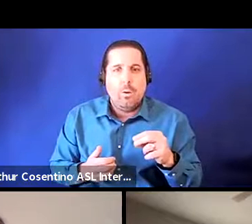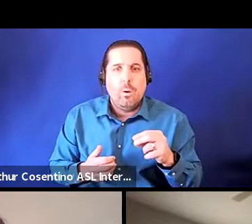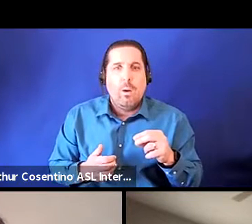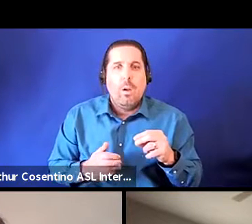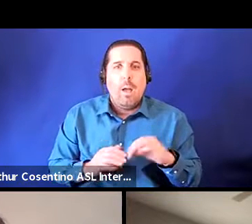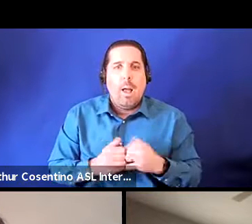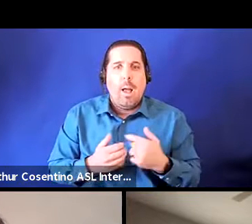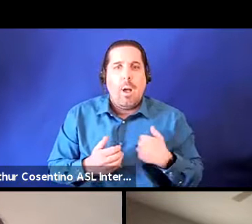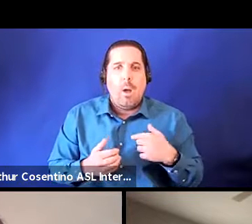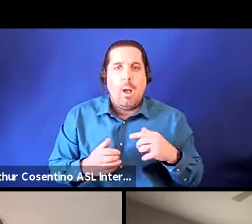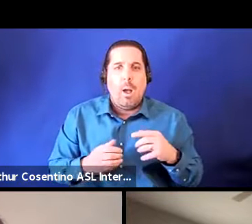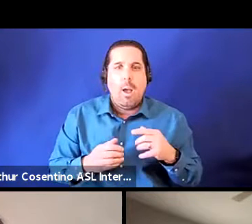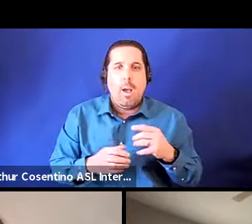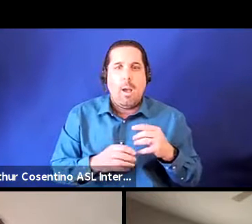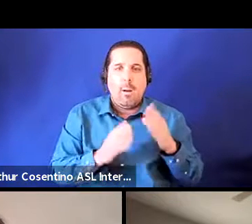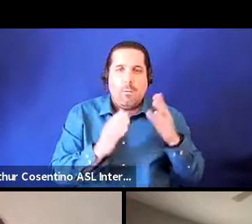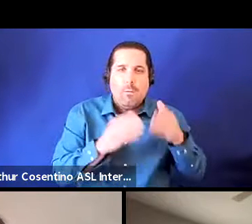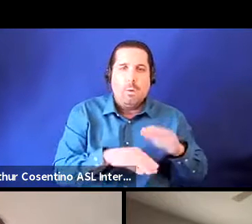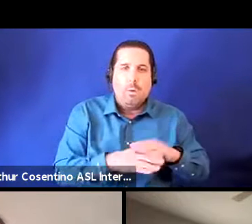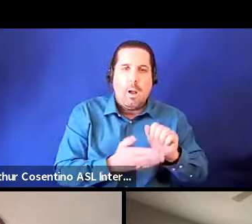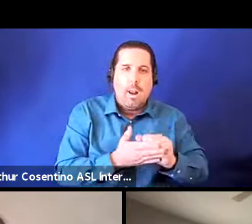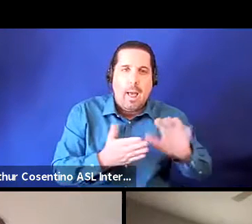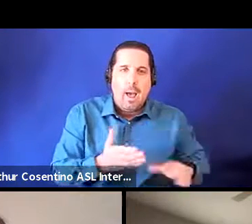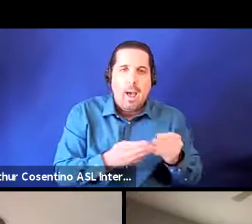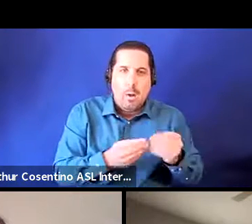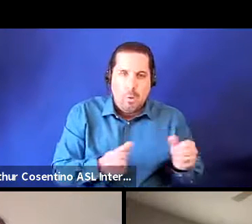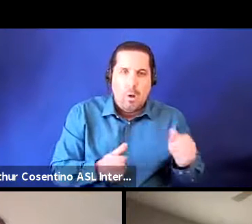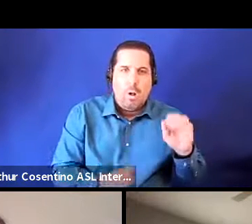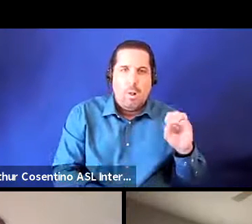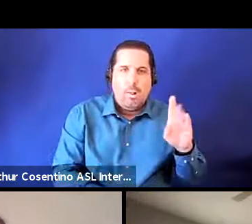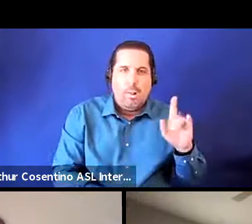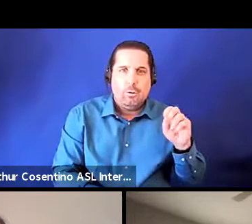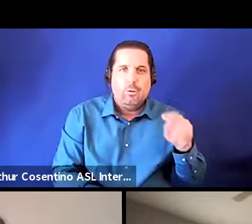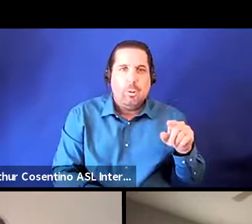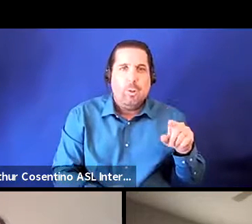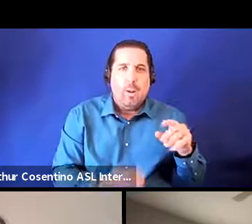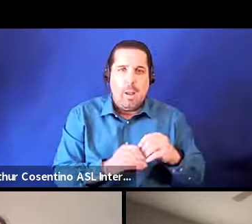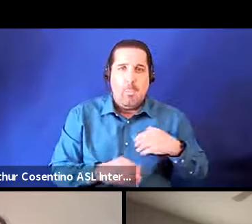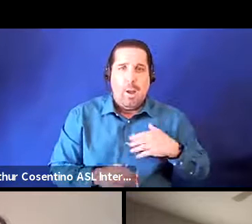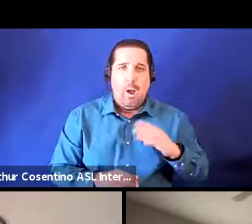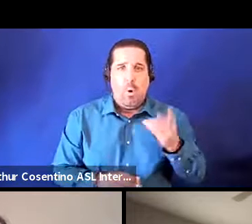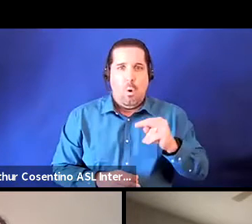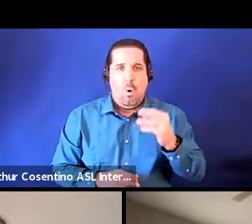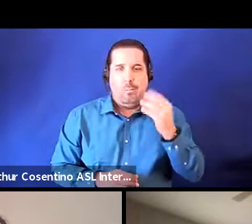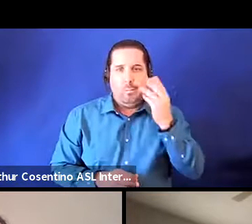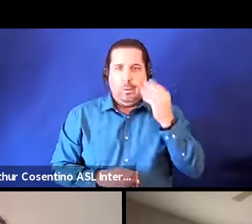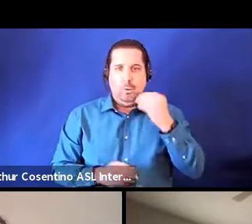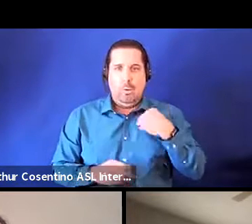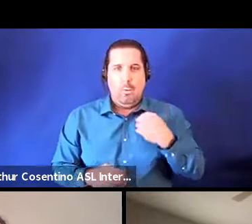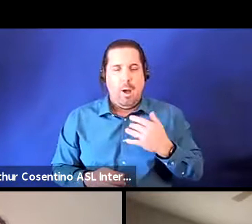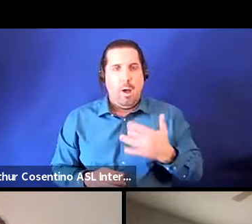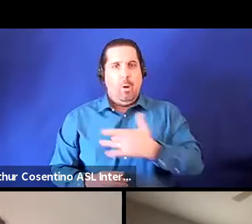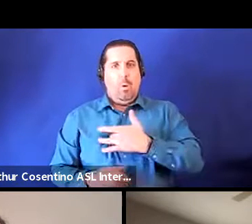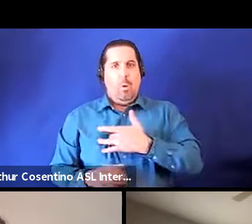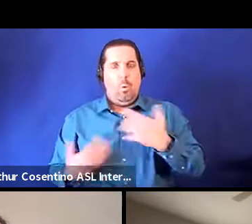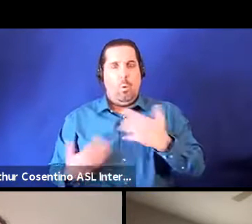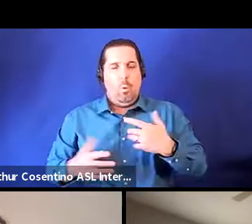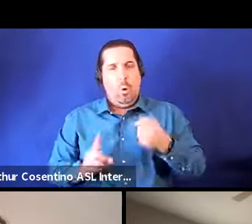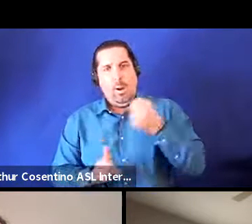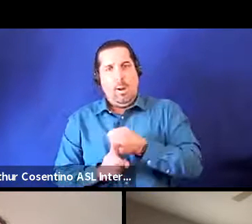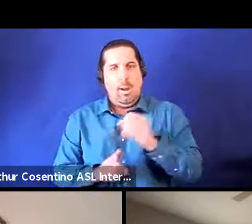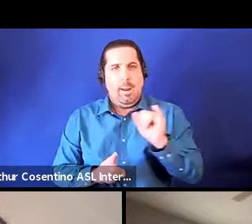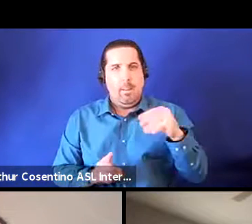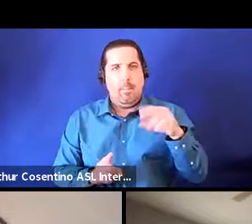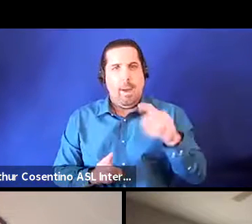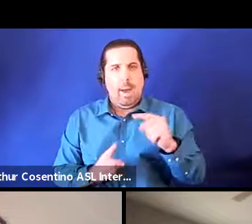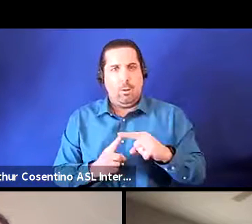abolition and kind of that way of life is my own personal experience, my own personal impact. And so it's not,